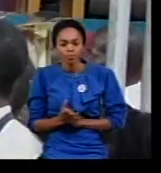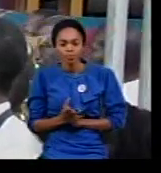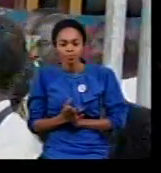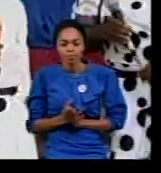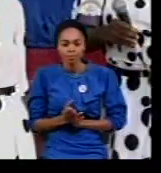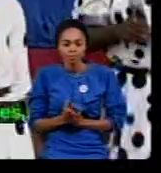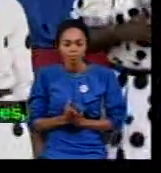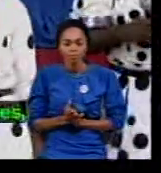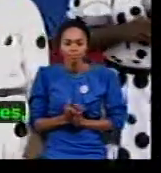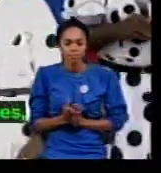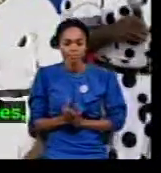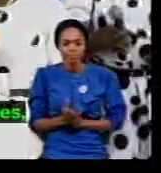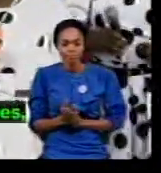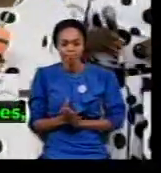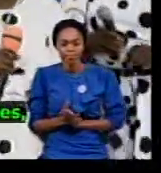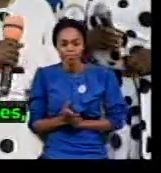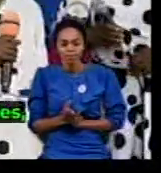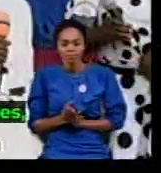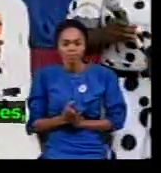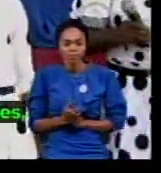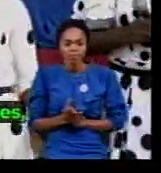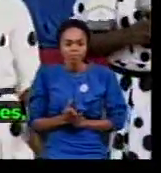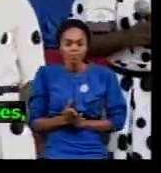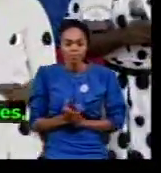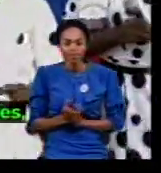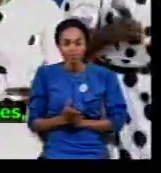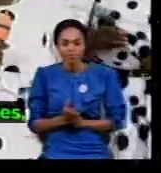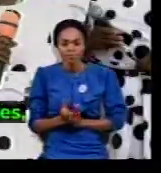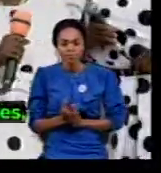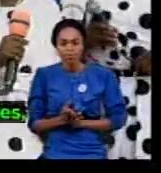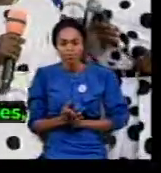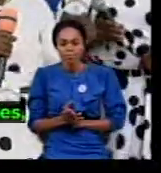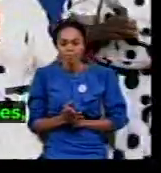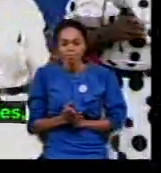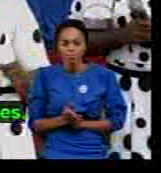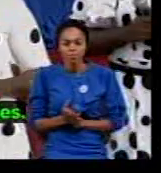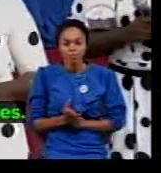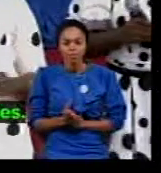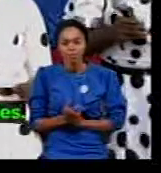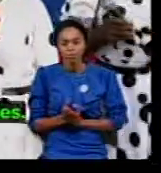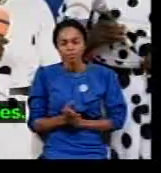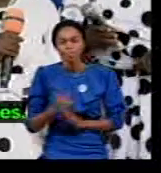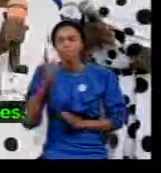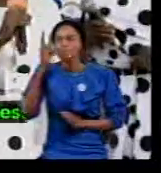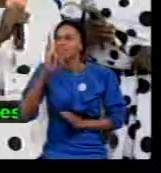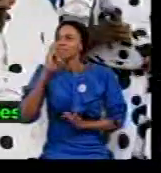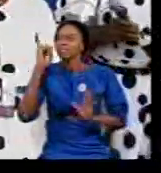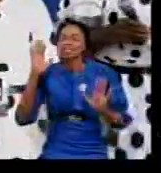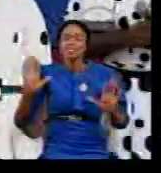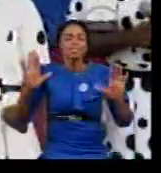is reaching us and healing us and delivering us. He's giving the barren, giving them children.